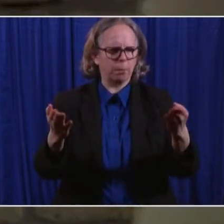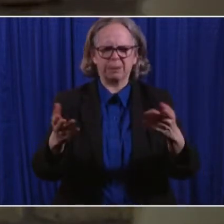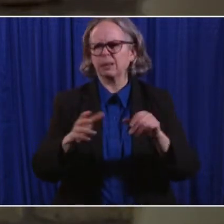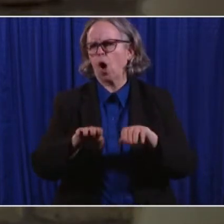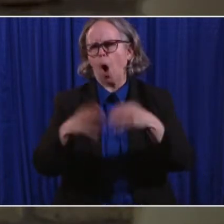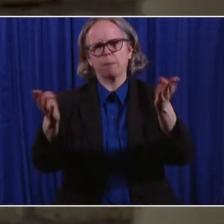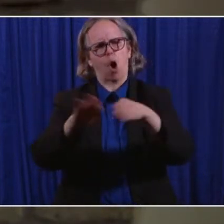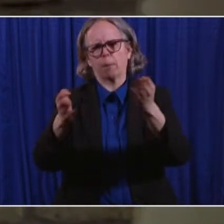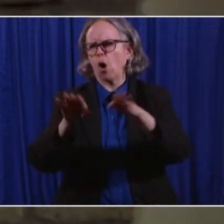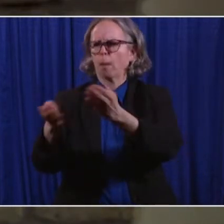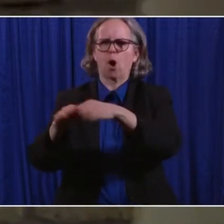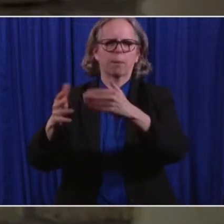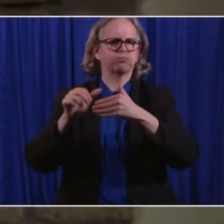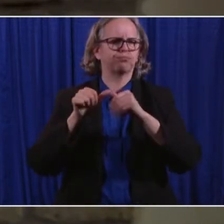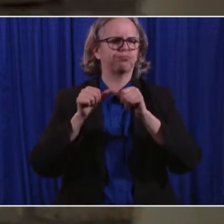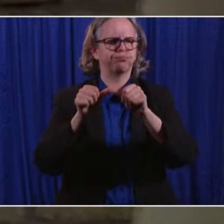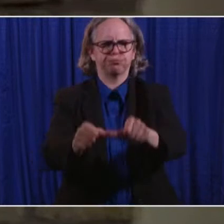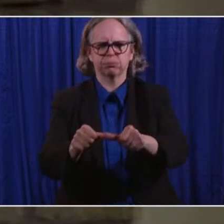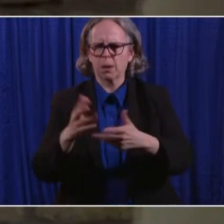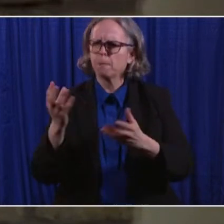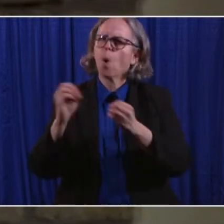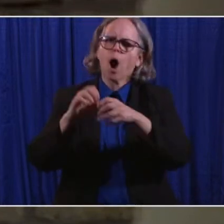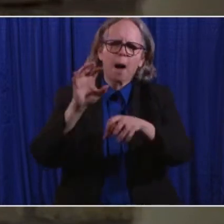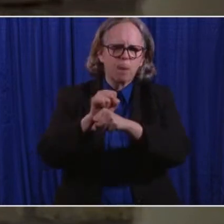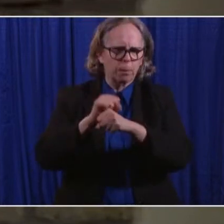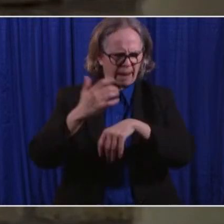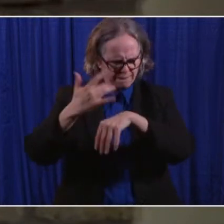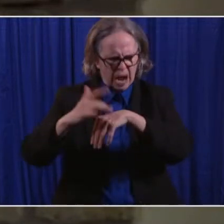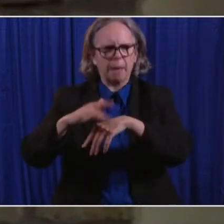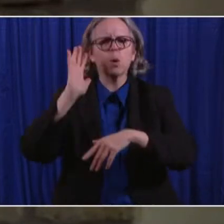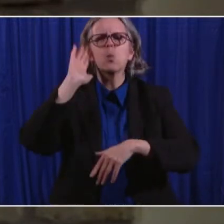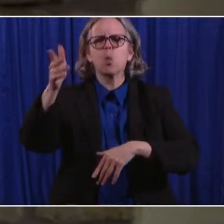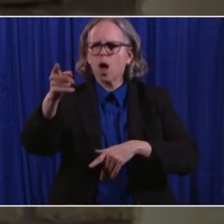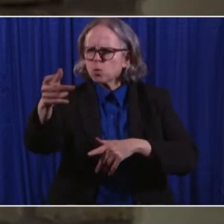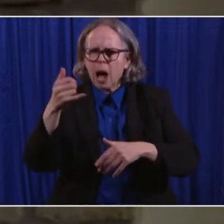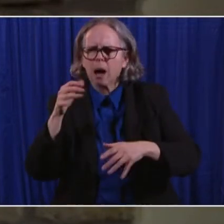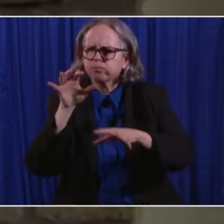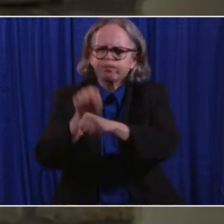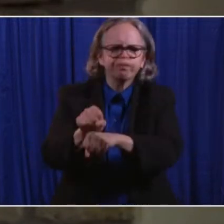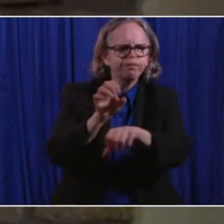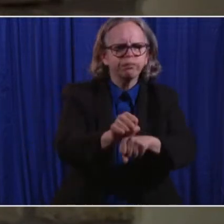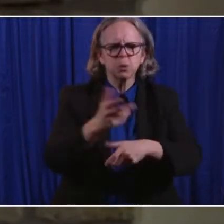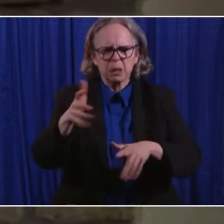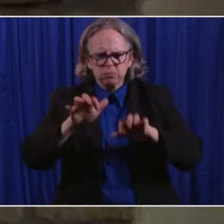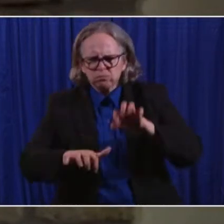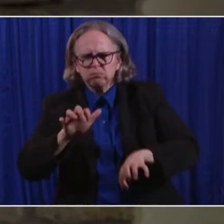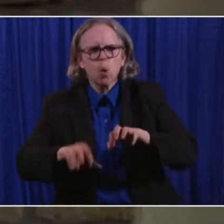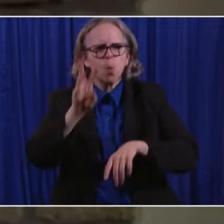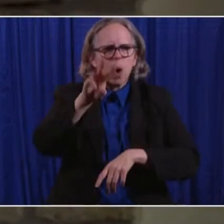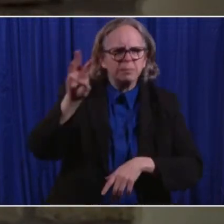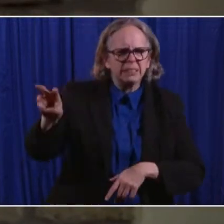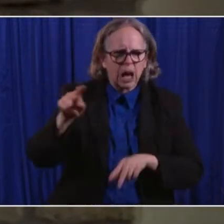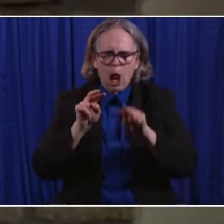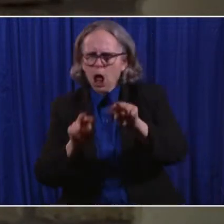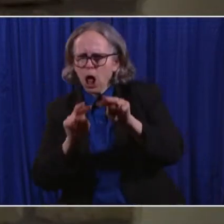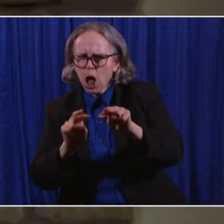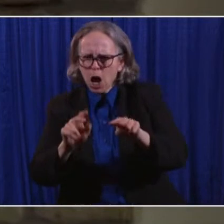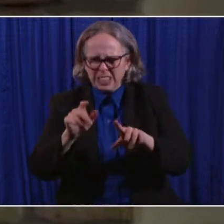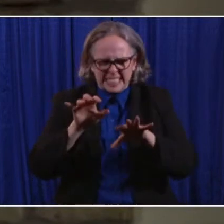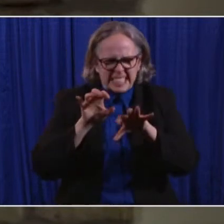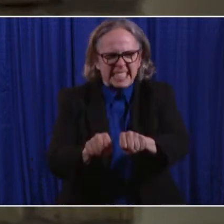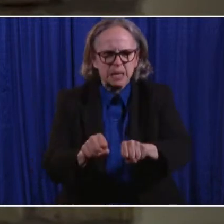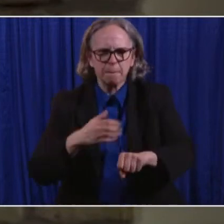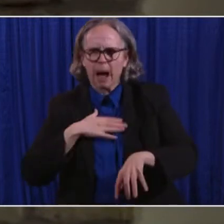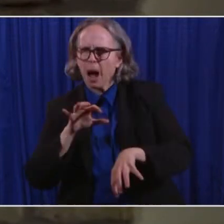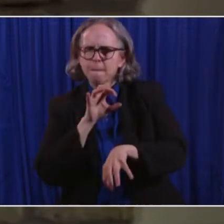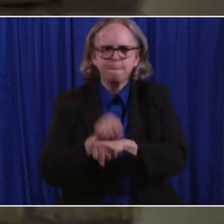days. We encourage Ohioans to continue to check the website regularly because more appointments are being added in